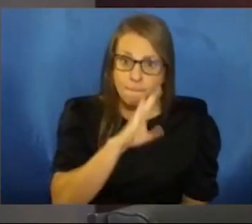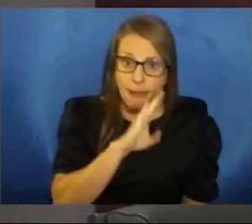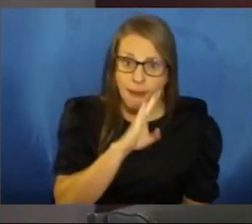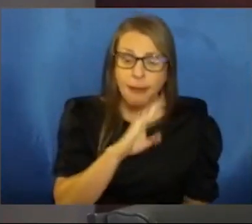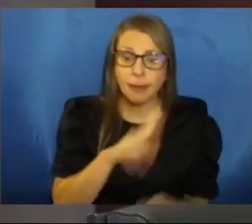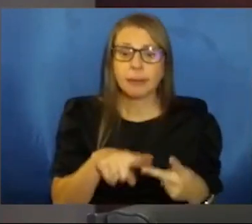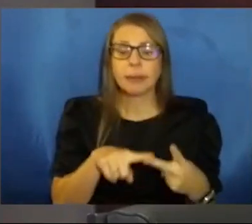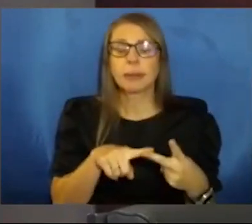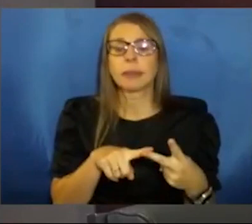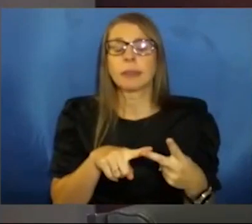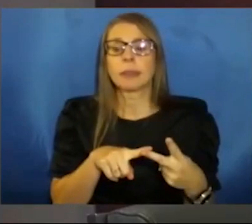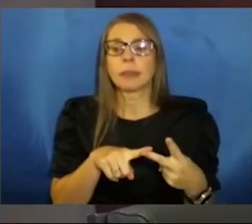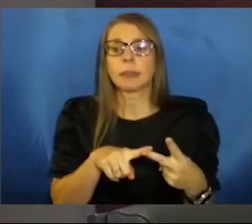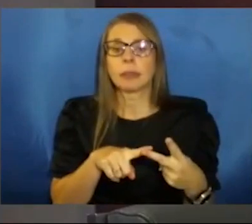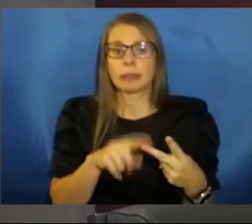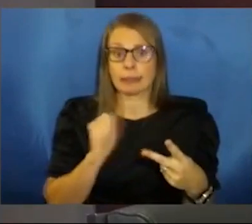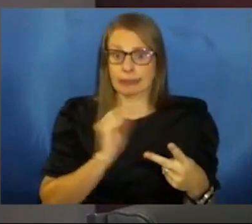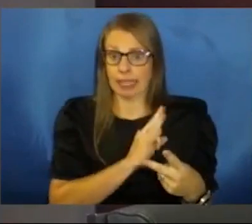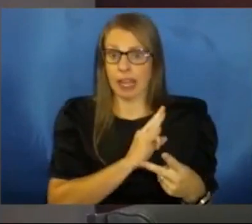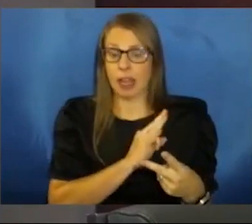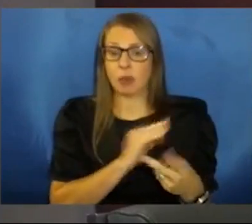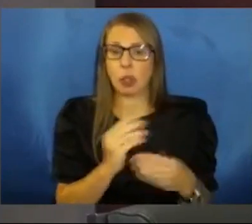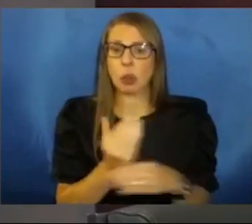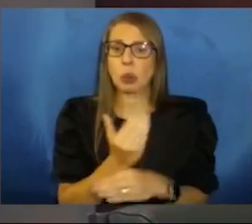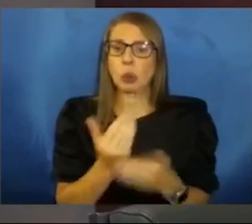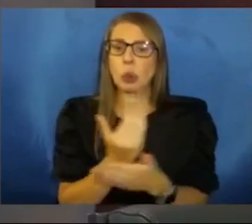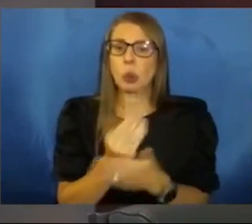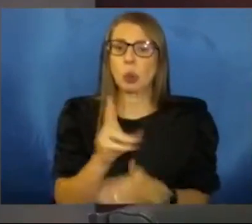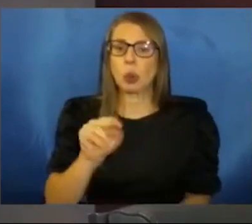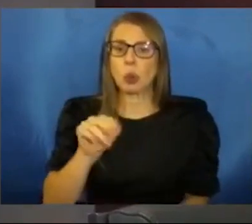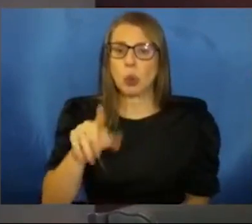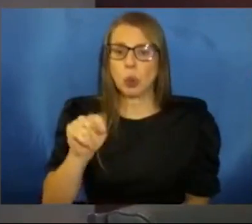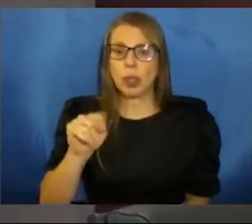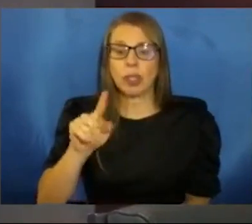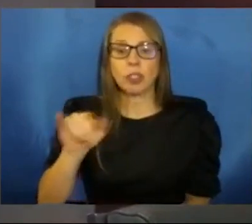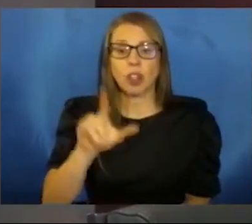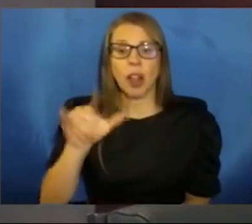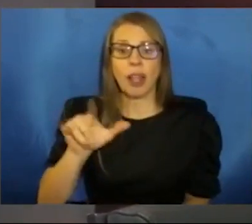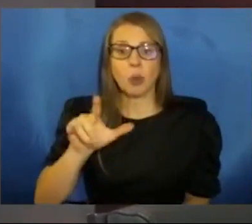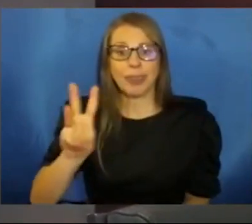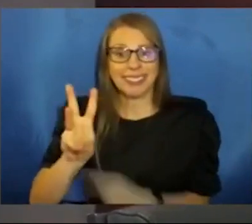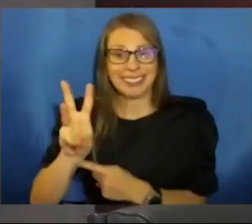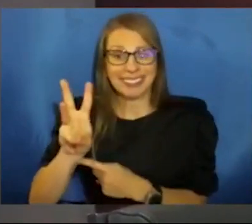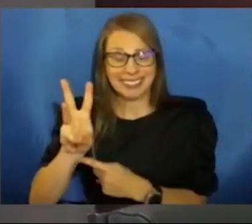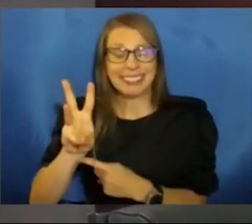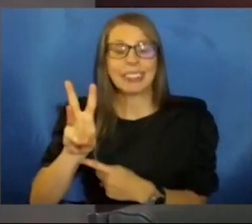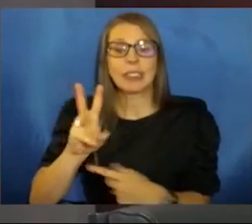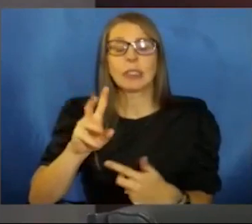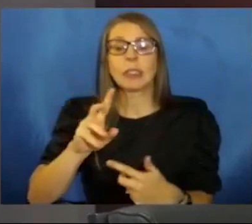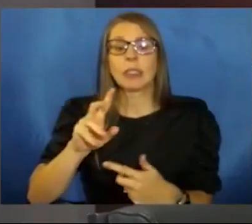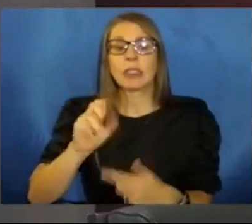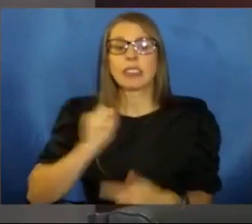for our patients. We are very fortunate that we are currently able to staff